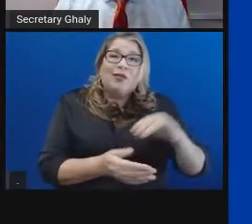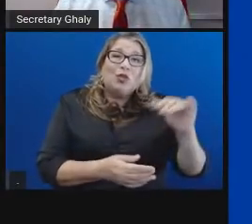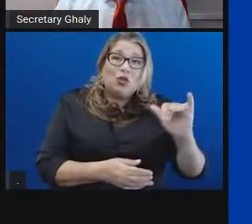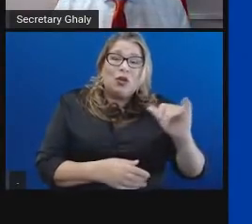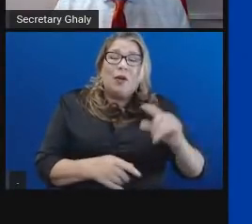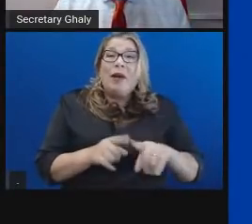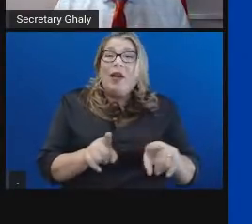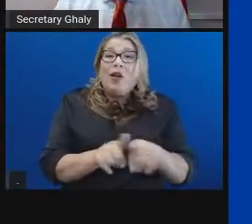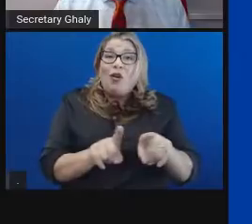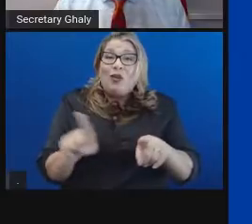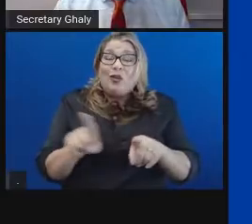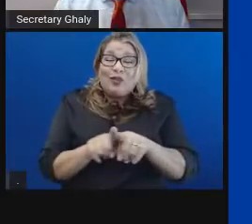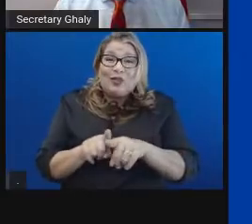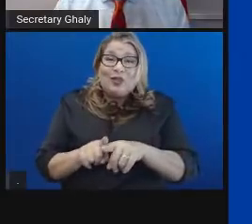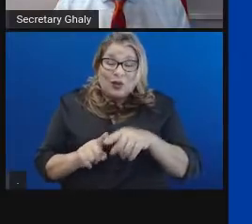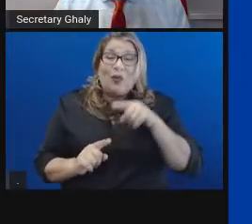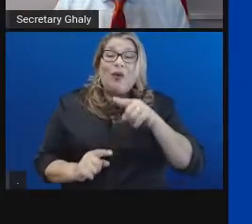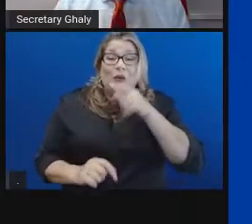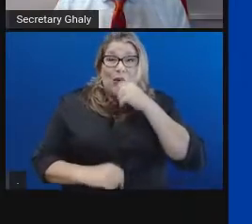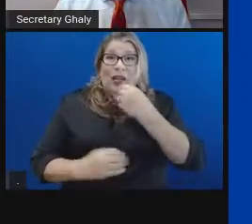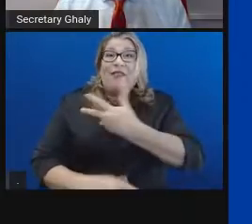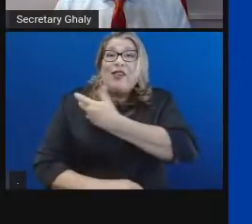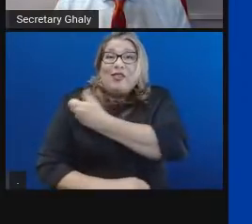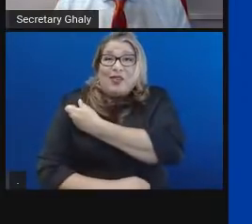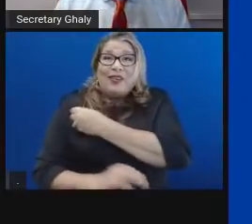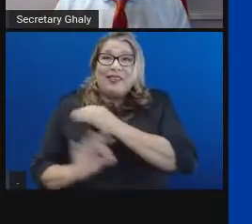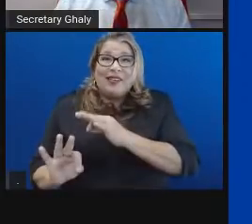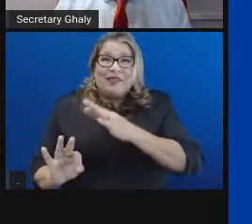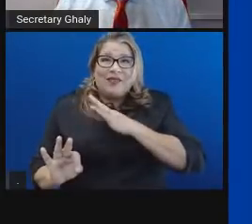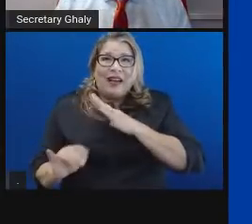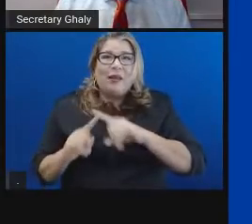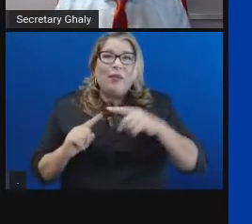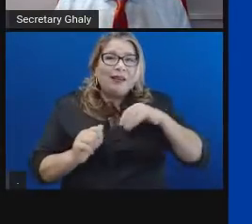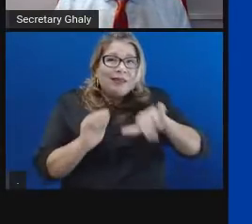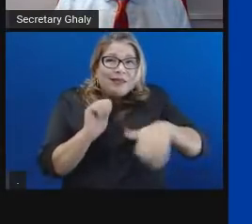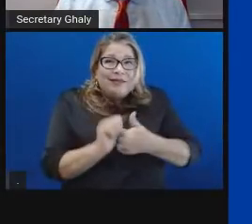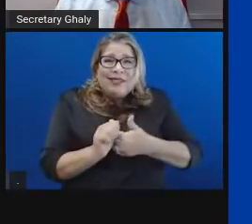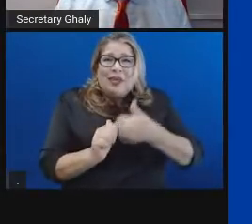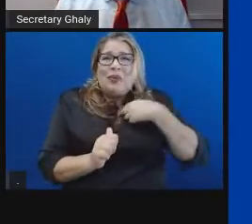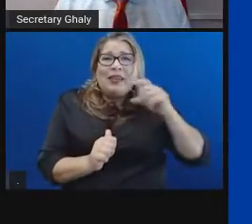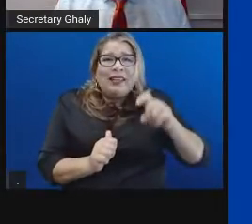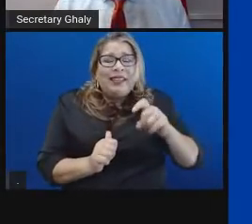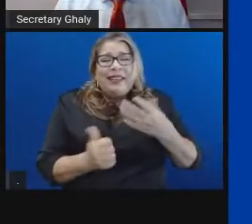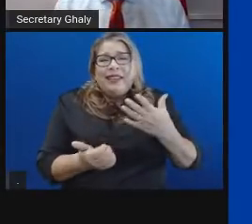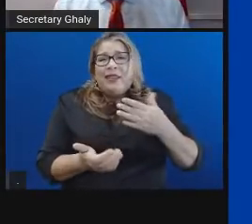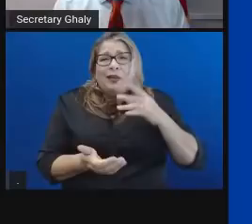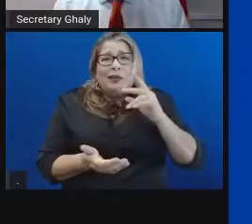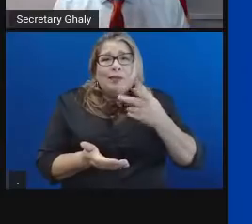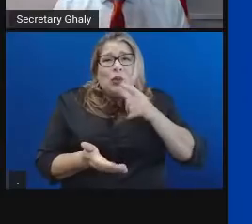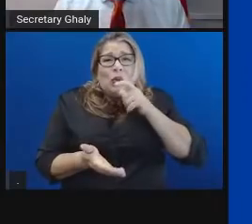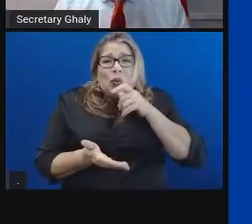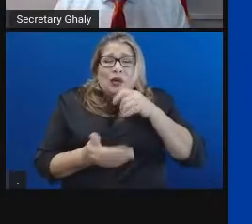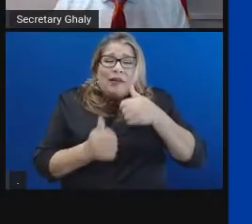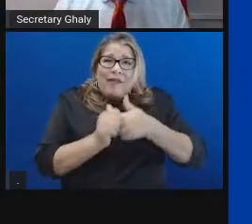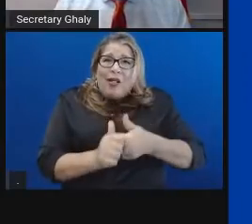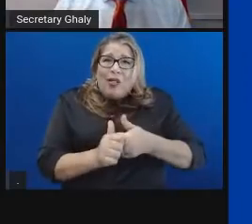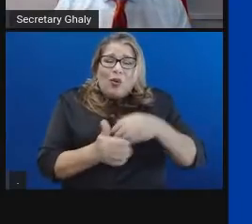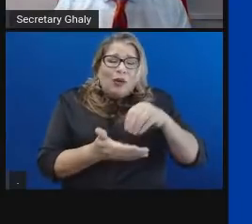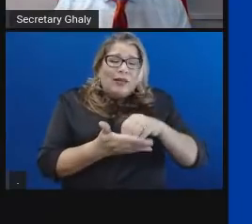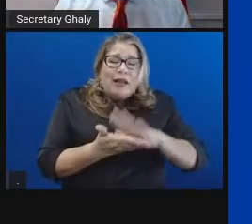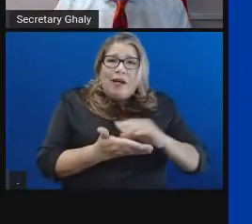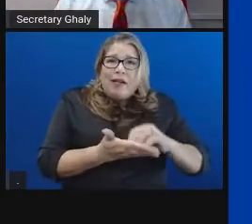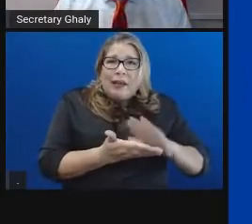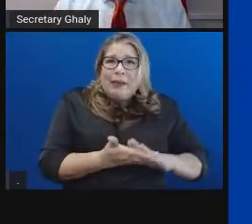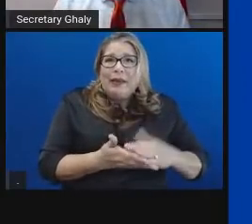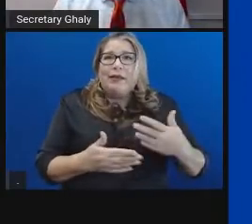to help on the administrative side and documenting, so we can track who's received their first vaccine, when they need to come in the second.